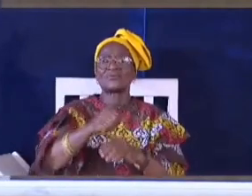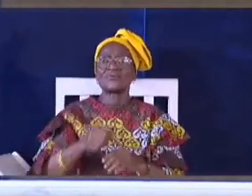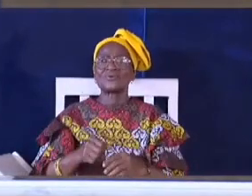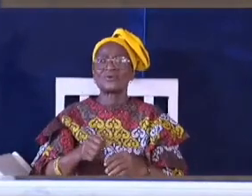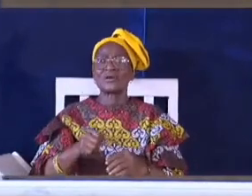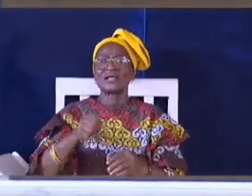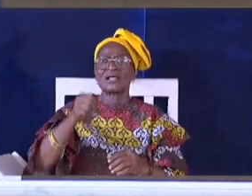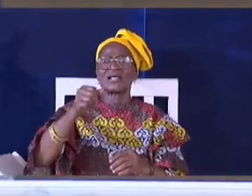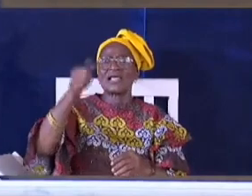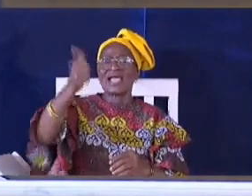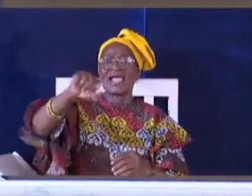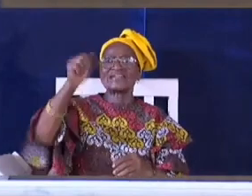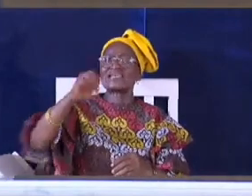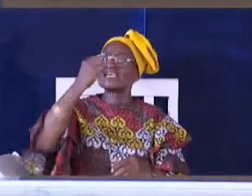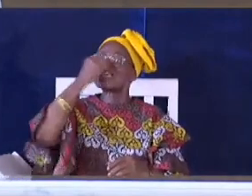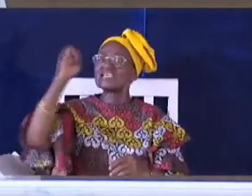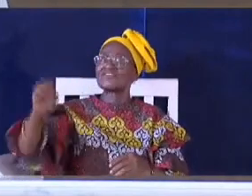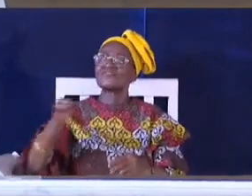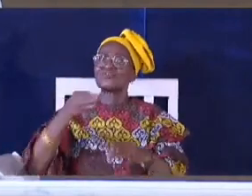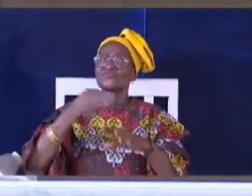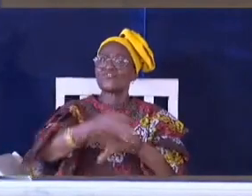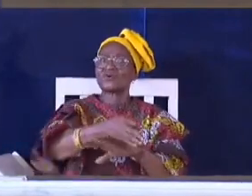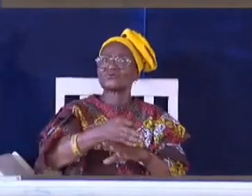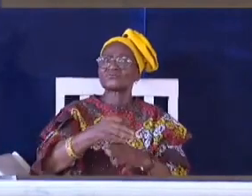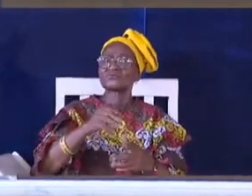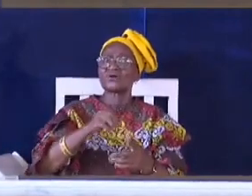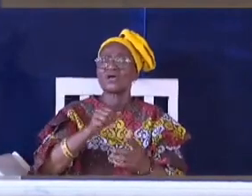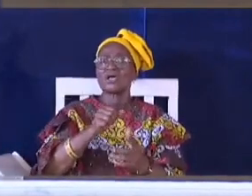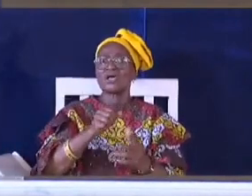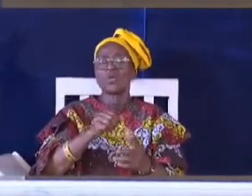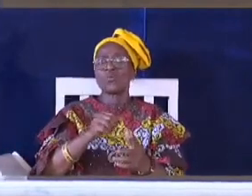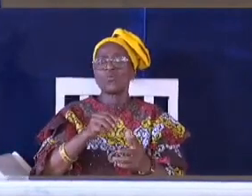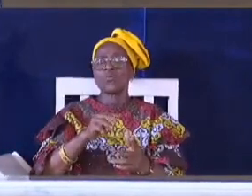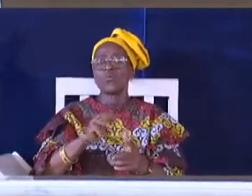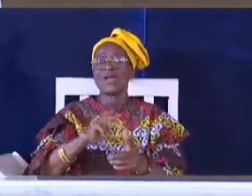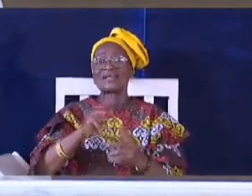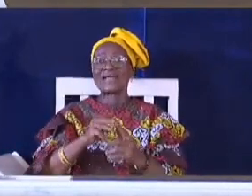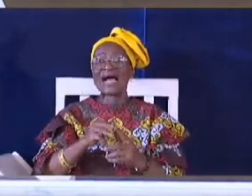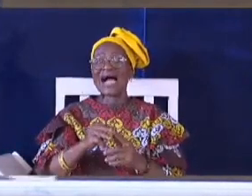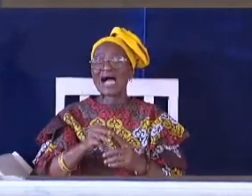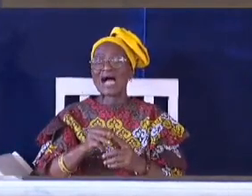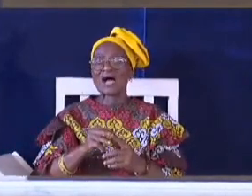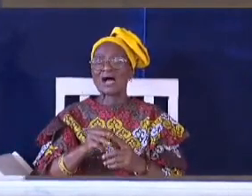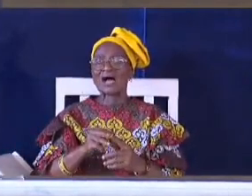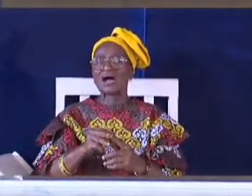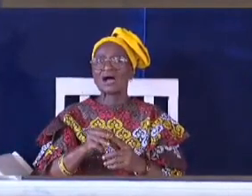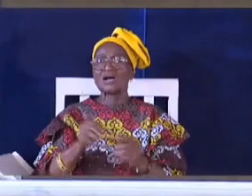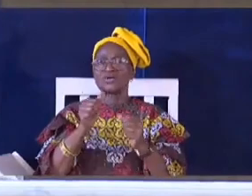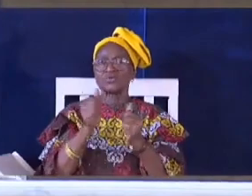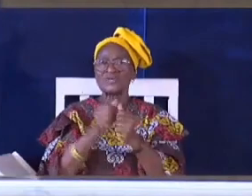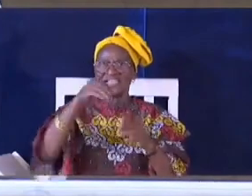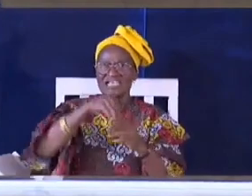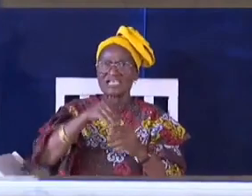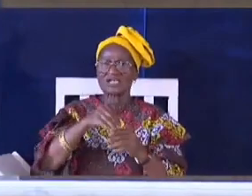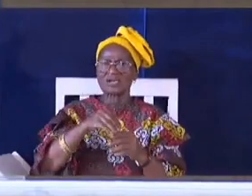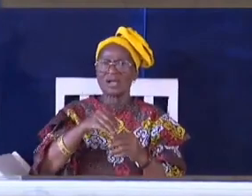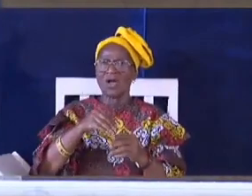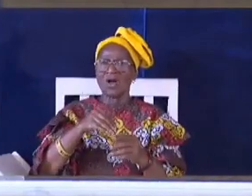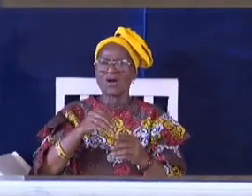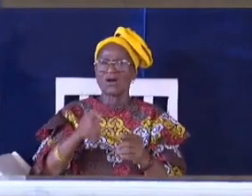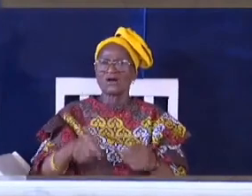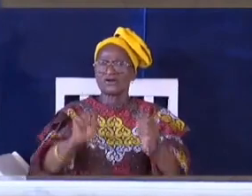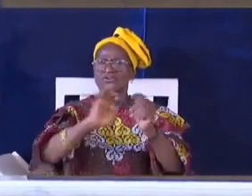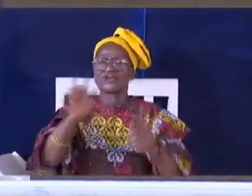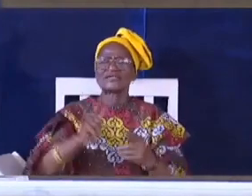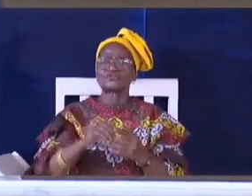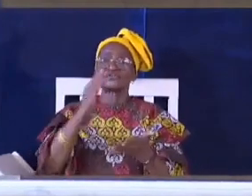Any evil force, whether without or within, trying to stop you from reaching your